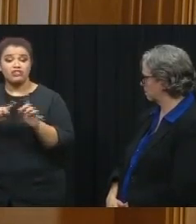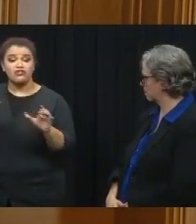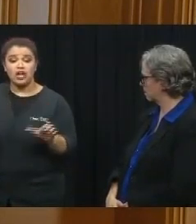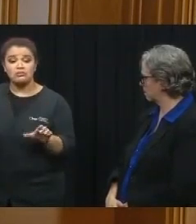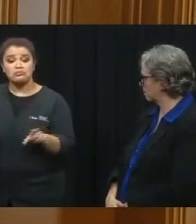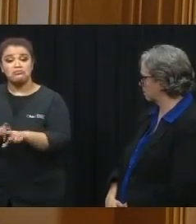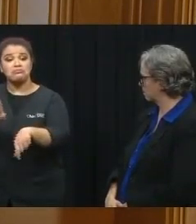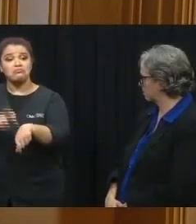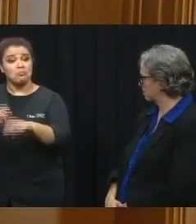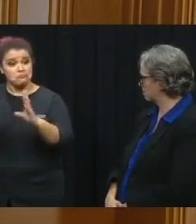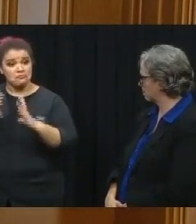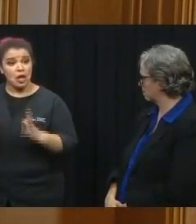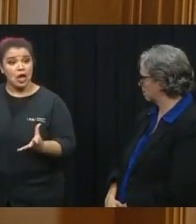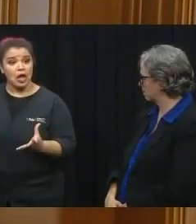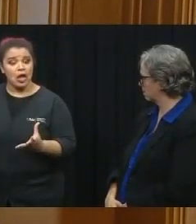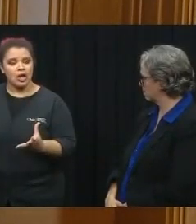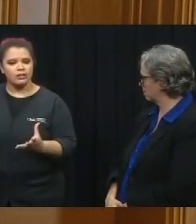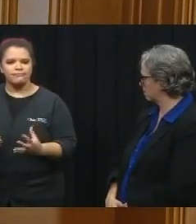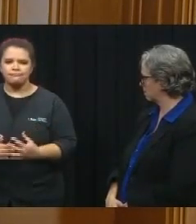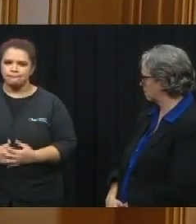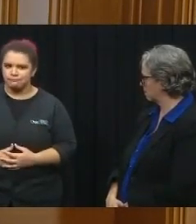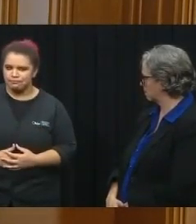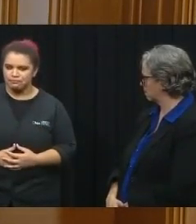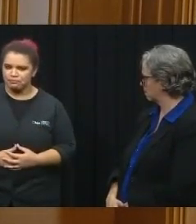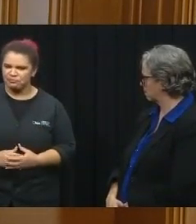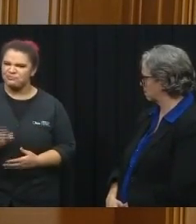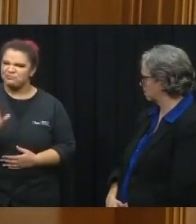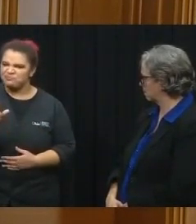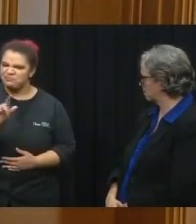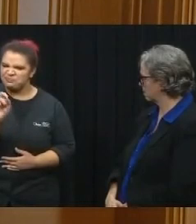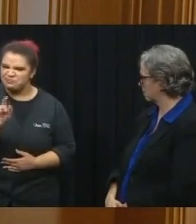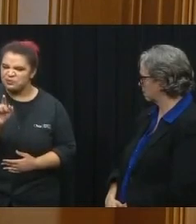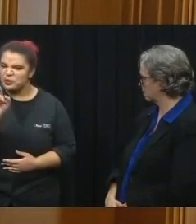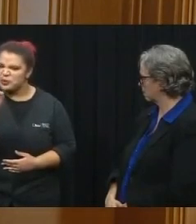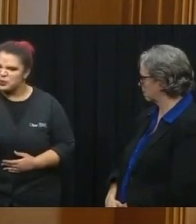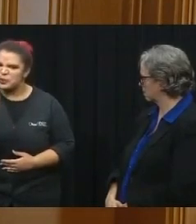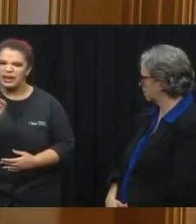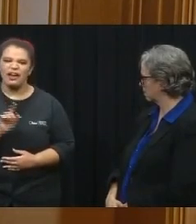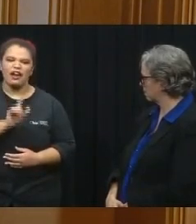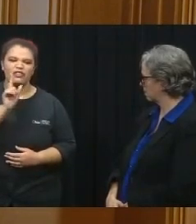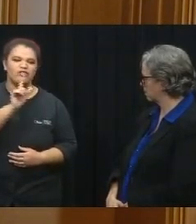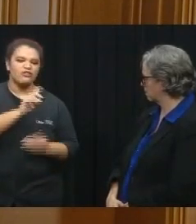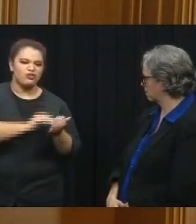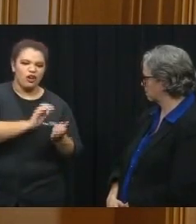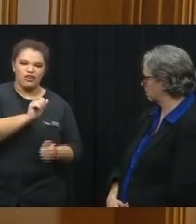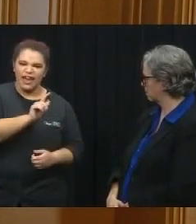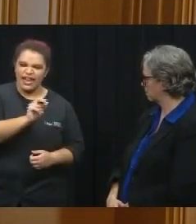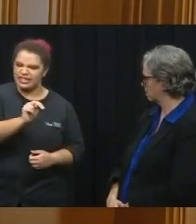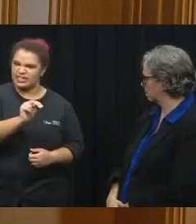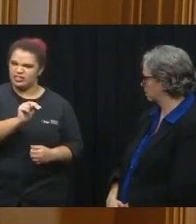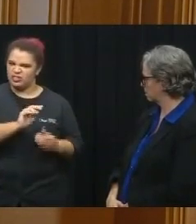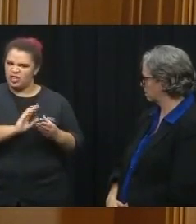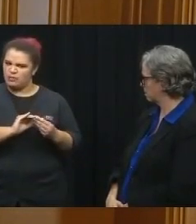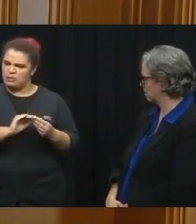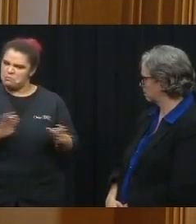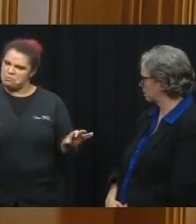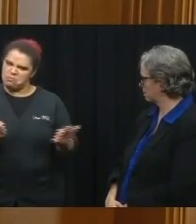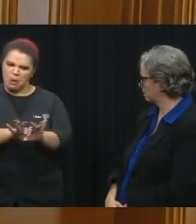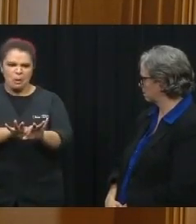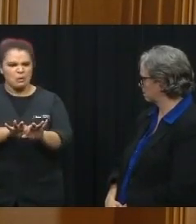We just heard you, Dr. Acton, and Lieutenant Governor again talk about the importance of obeying your stay-at-home order. So